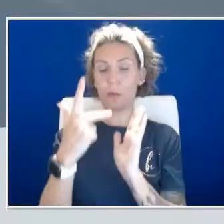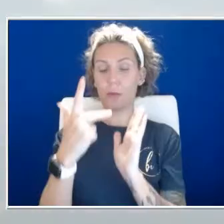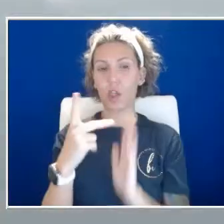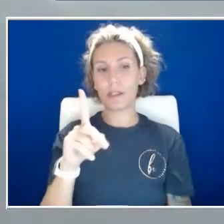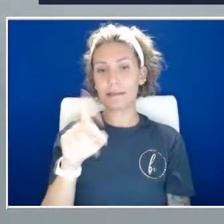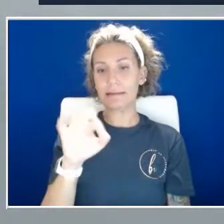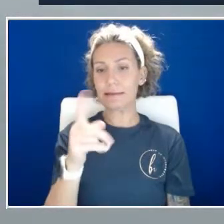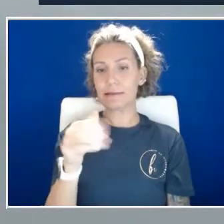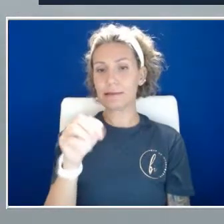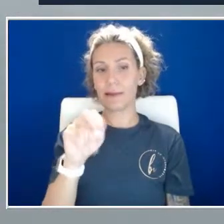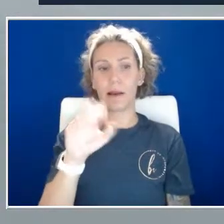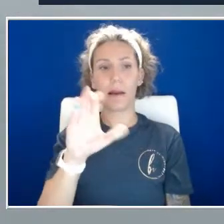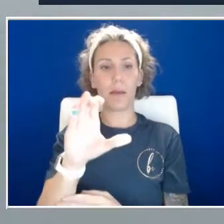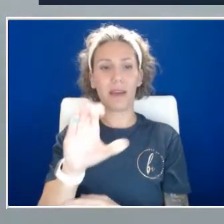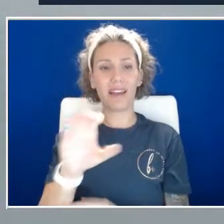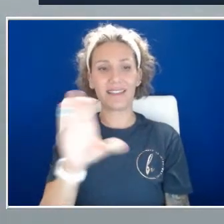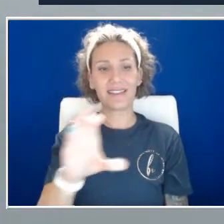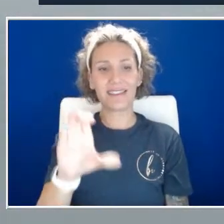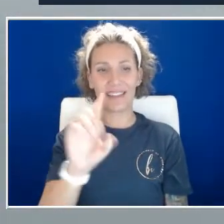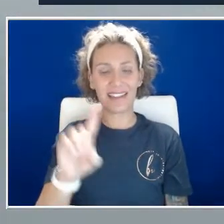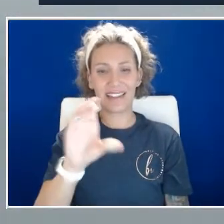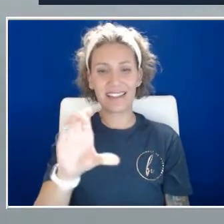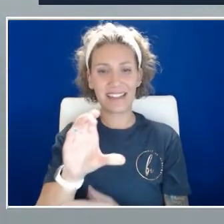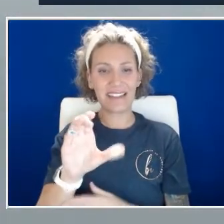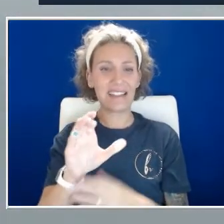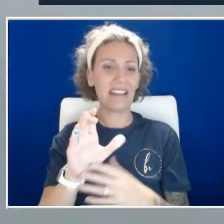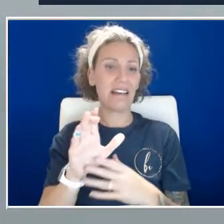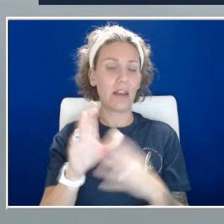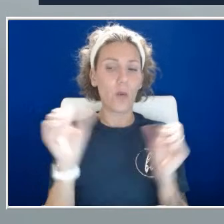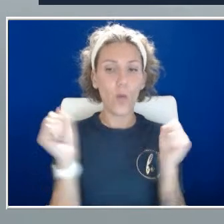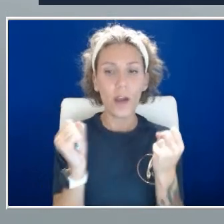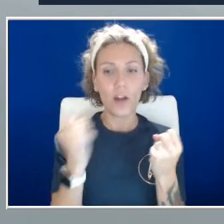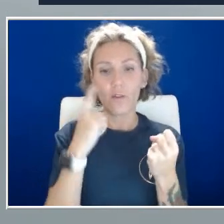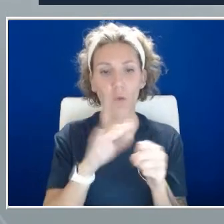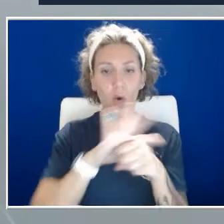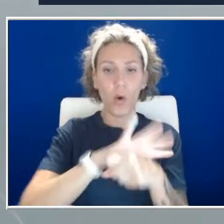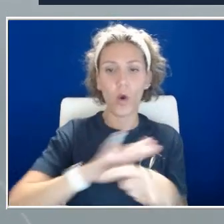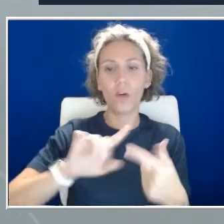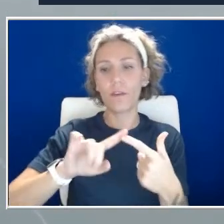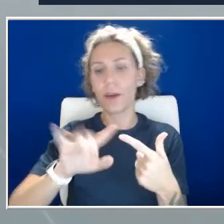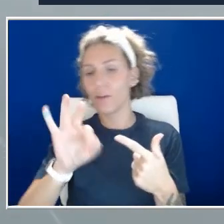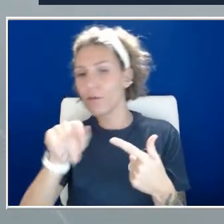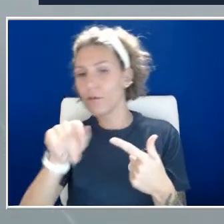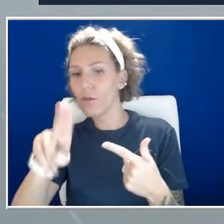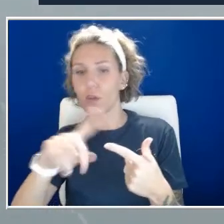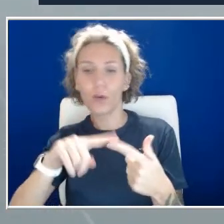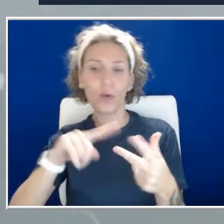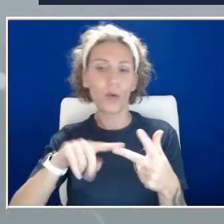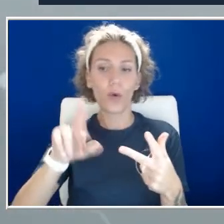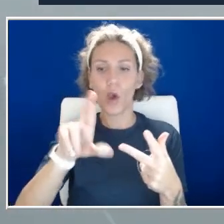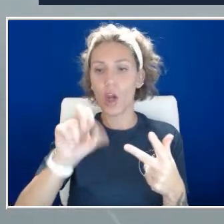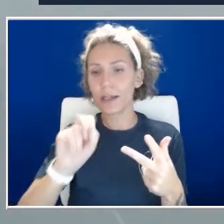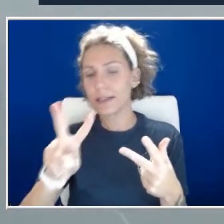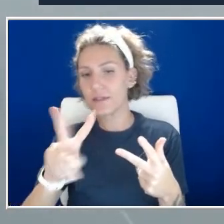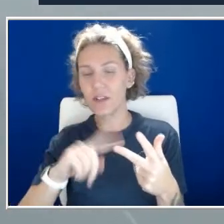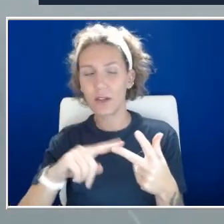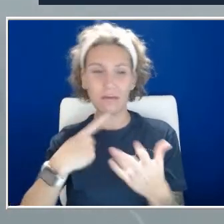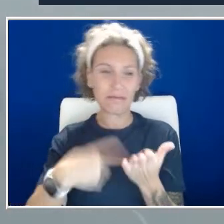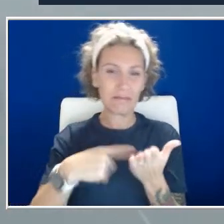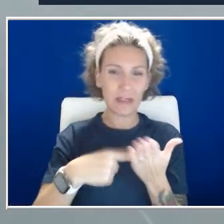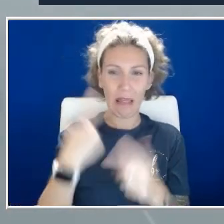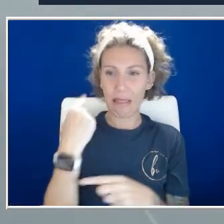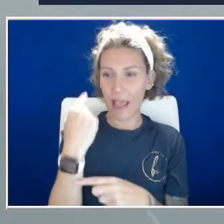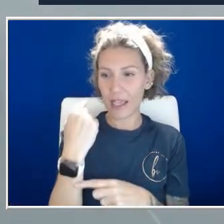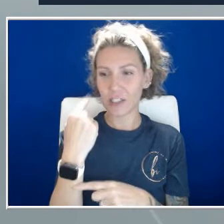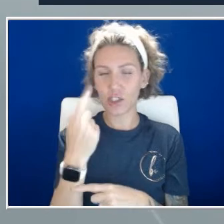preparing for a winter of COVID flu. Yeah. And then the COVID, the flu, the RSV. We talked about this last year. Some concerned